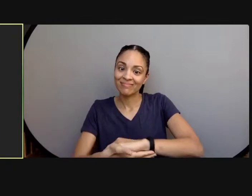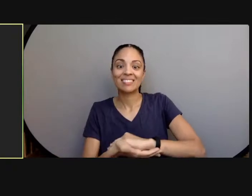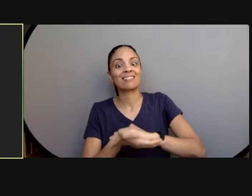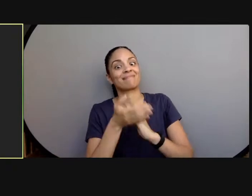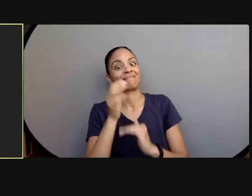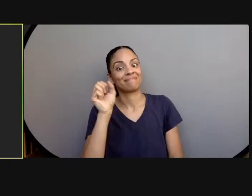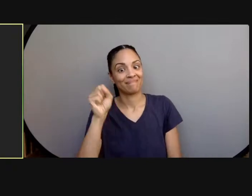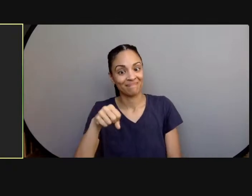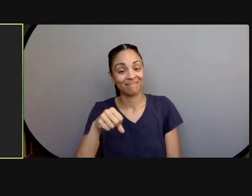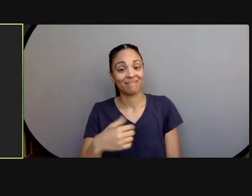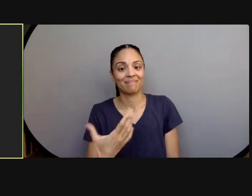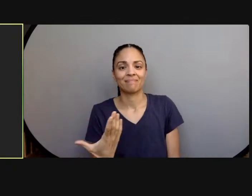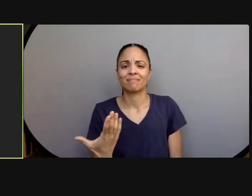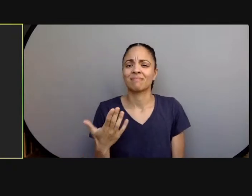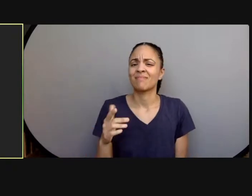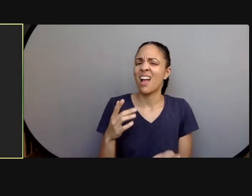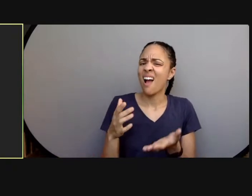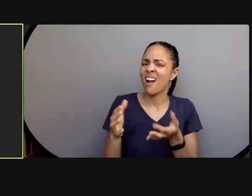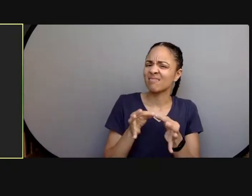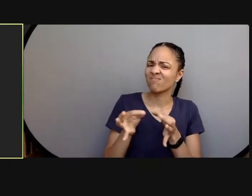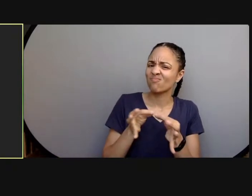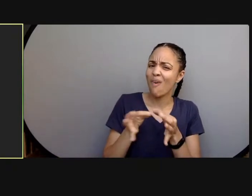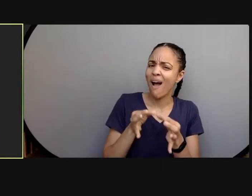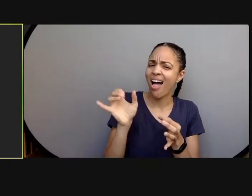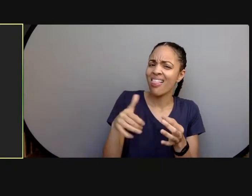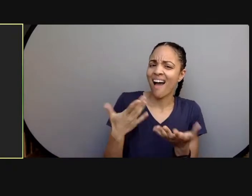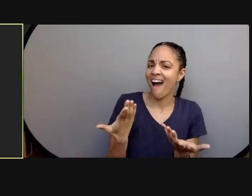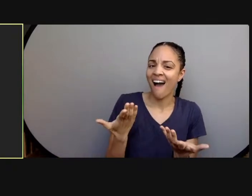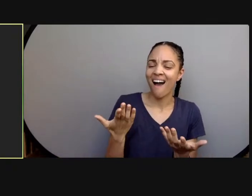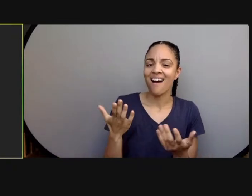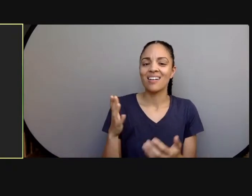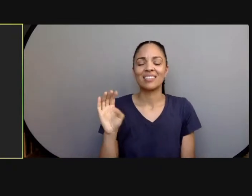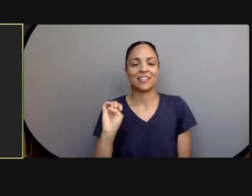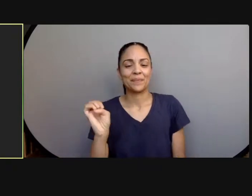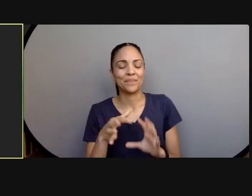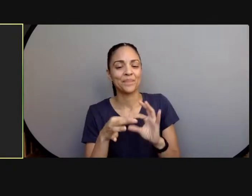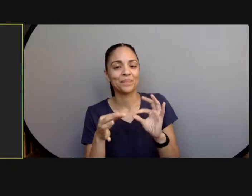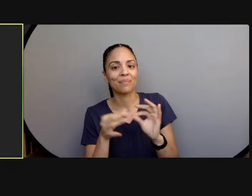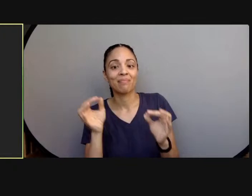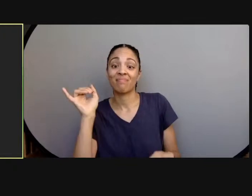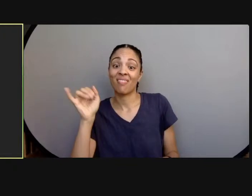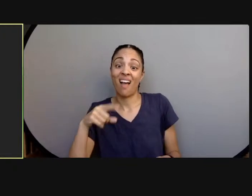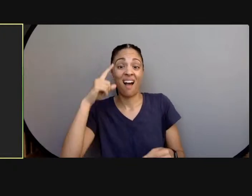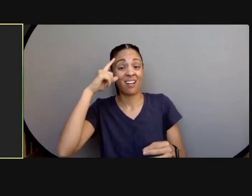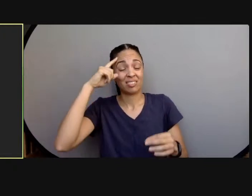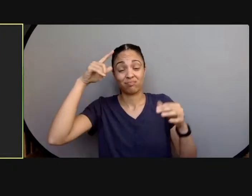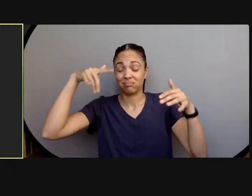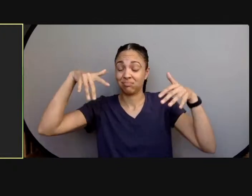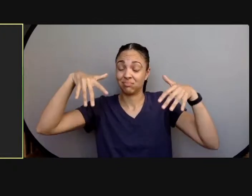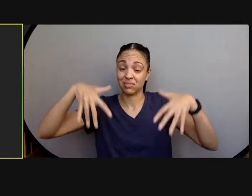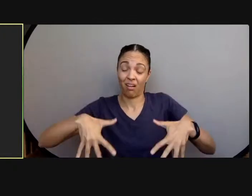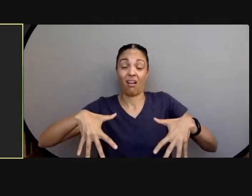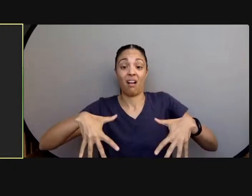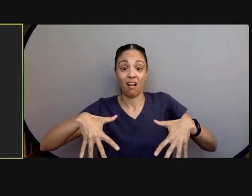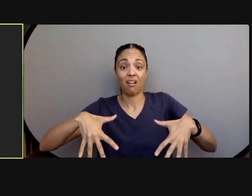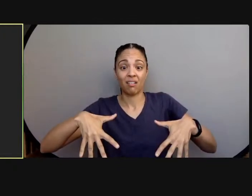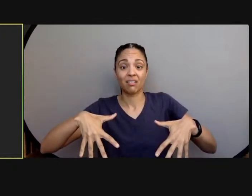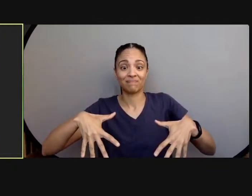What was that like for you? All day and night. That was just a shock because